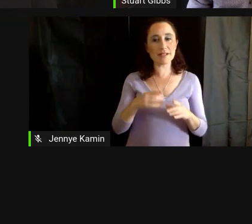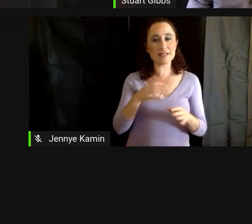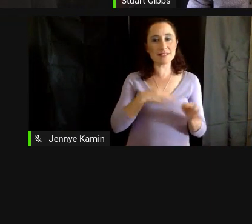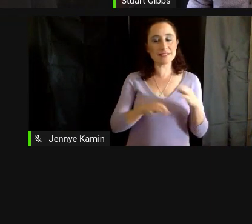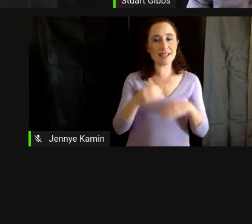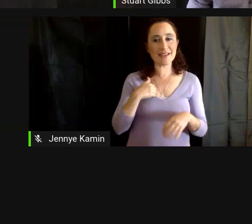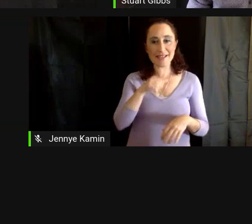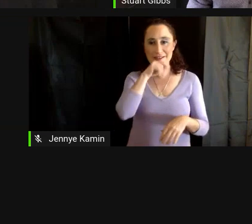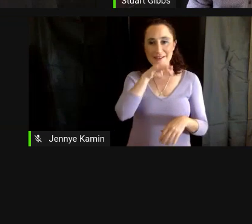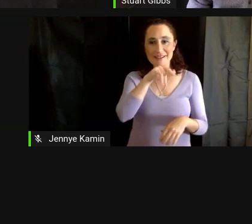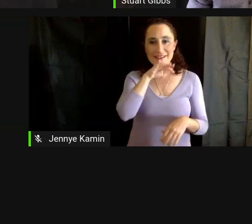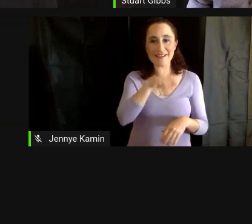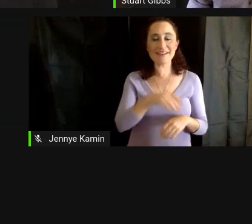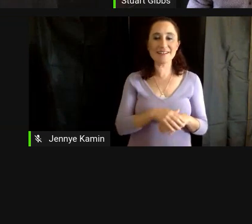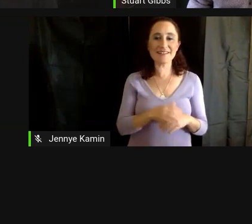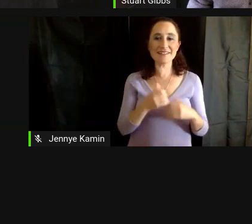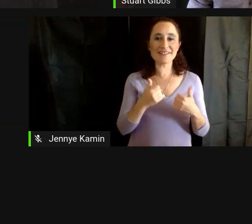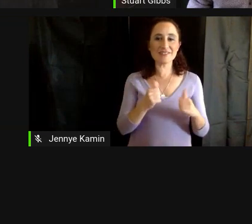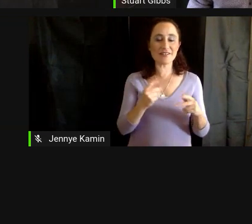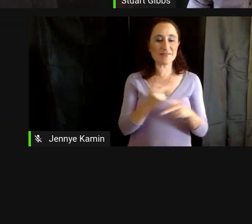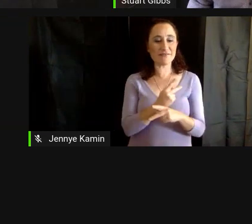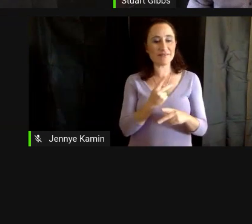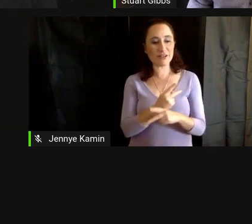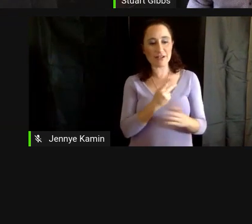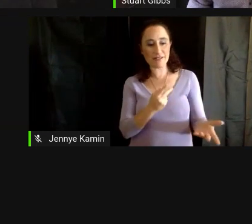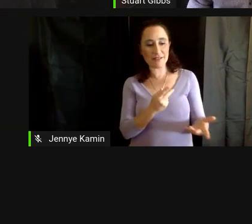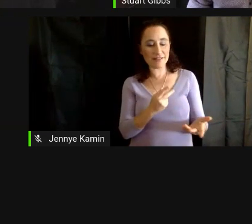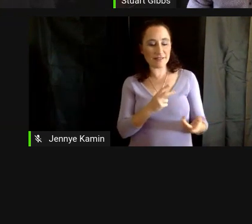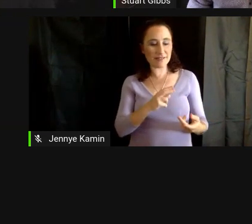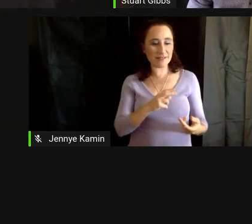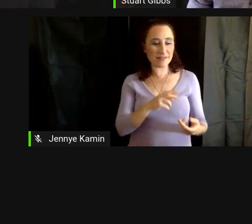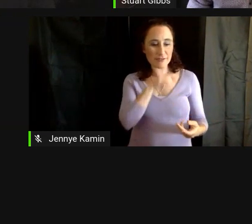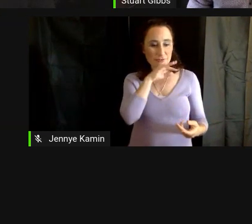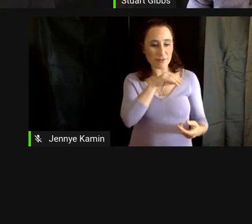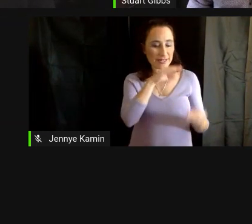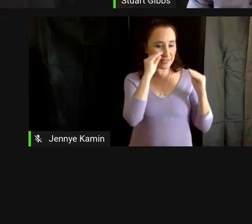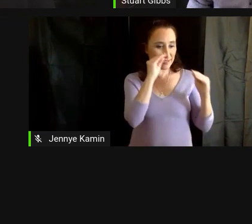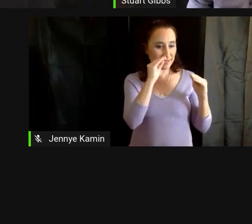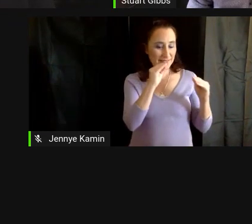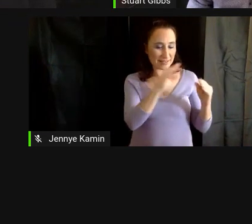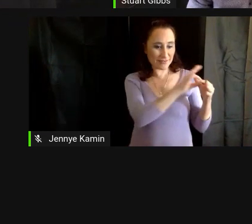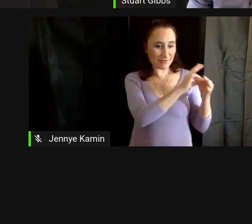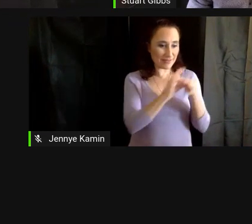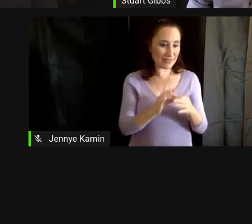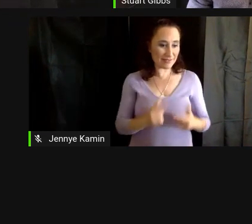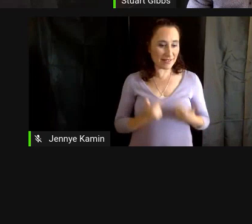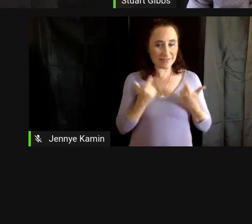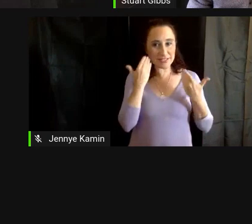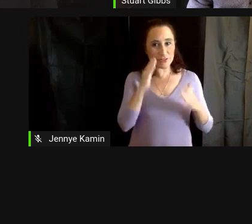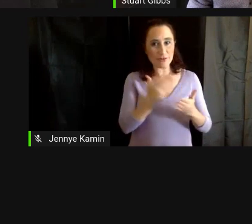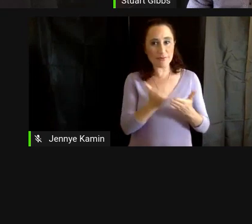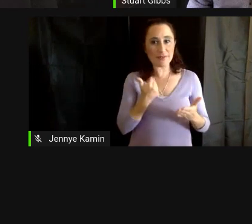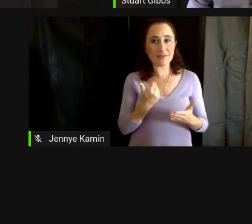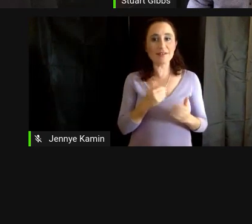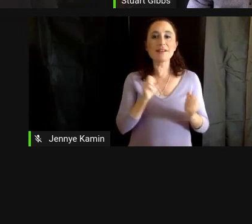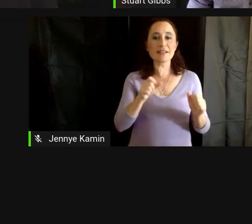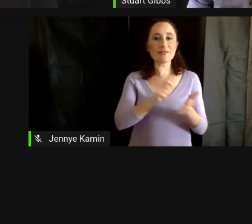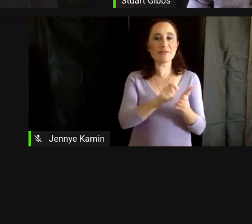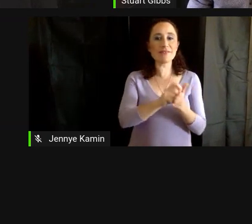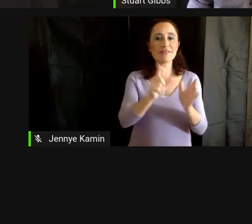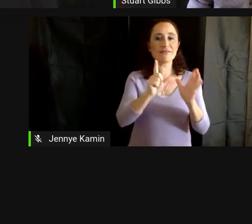then eventually I would go on to try to figure out what this dragon teaches her about life that she didn't already know before. Yes, you can write that later.